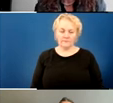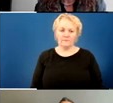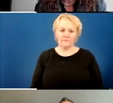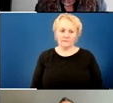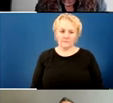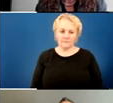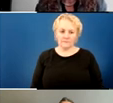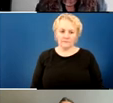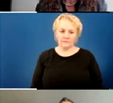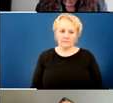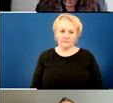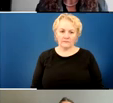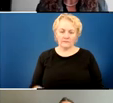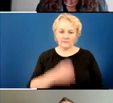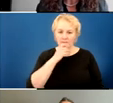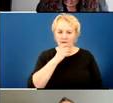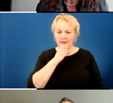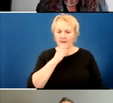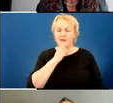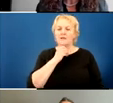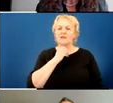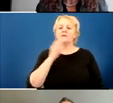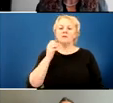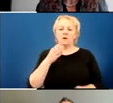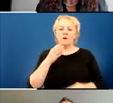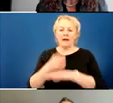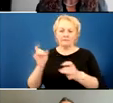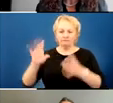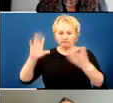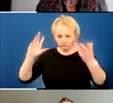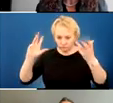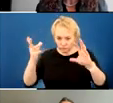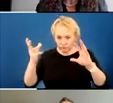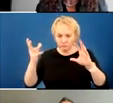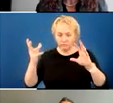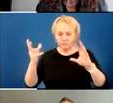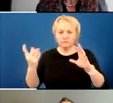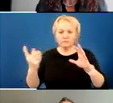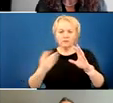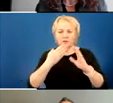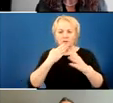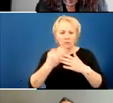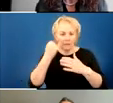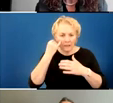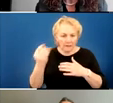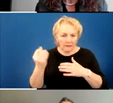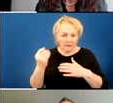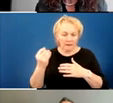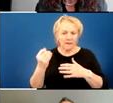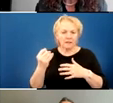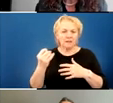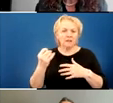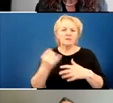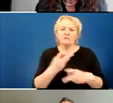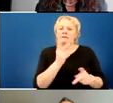And then just to be able to help with the process when there is a disaster and services are disrupted, these